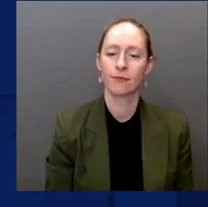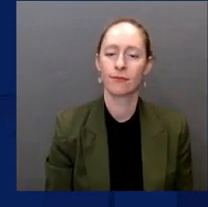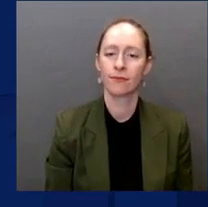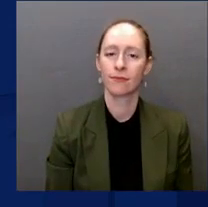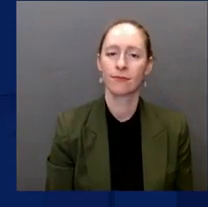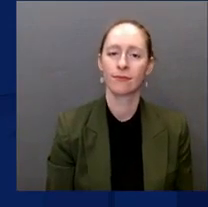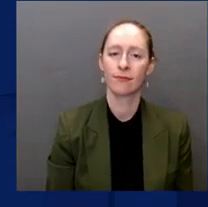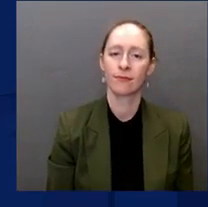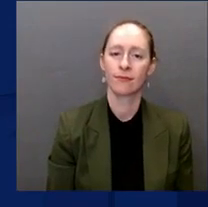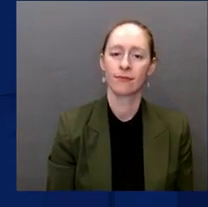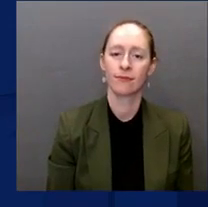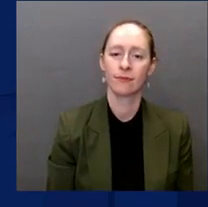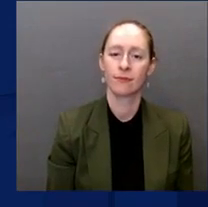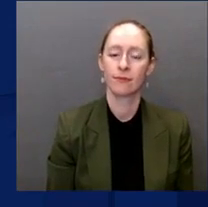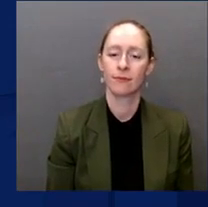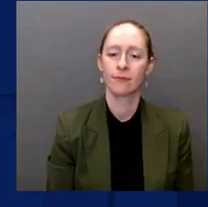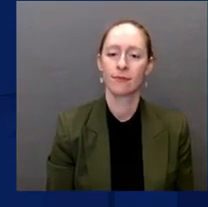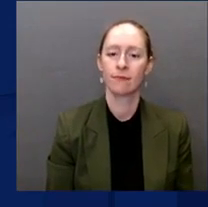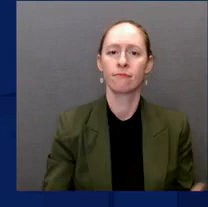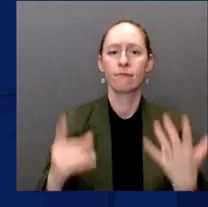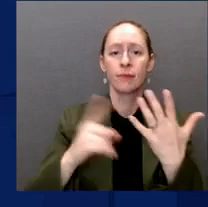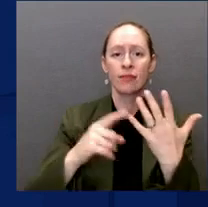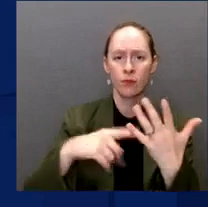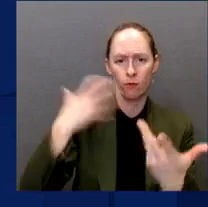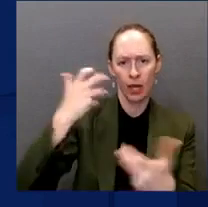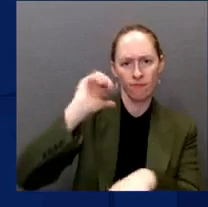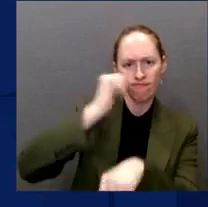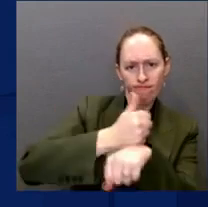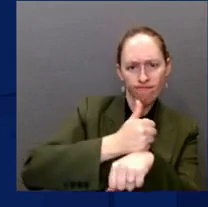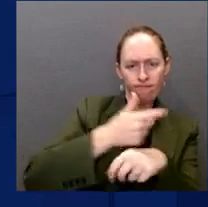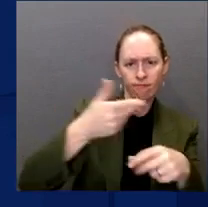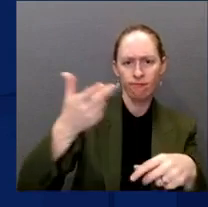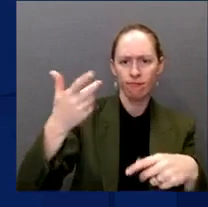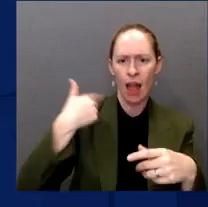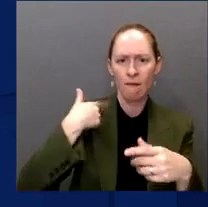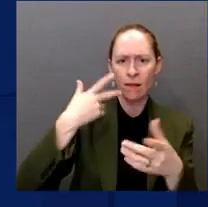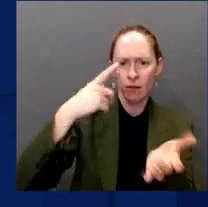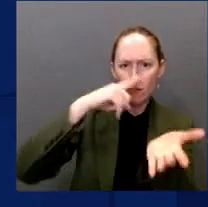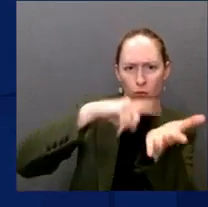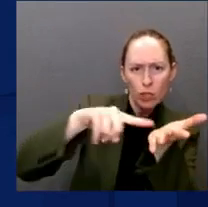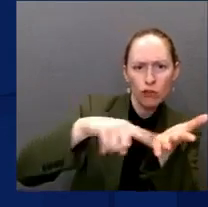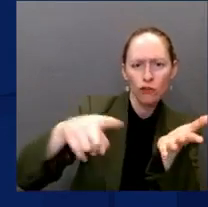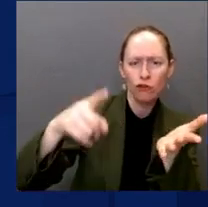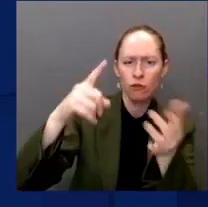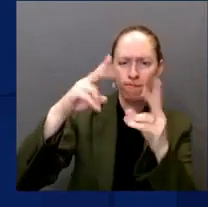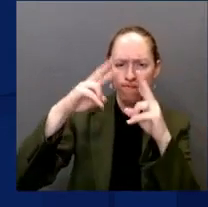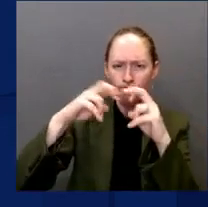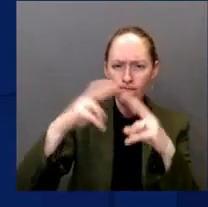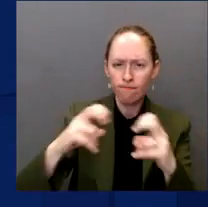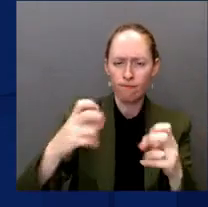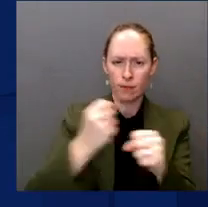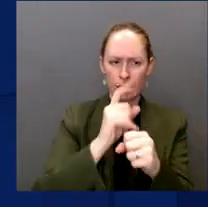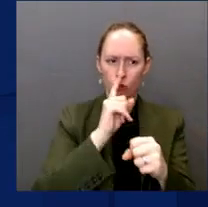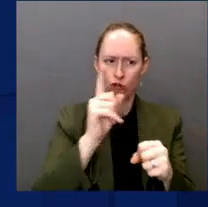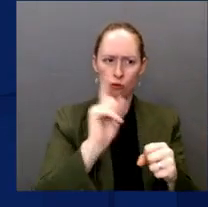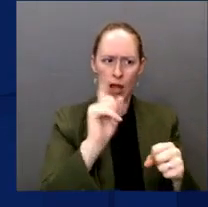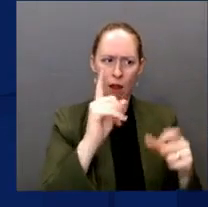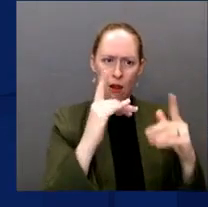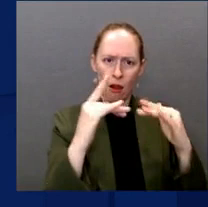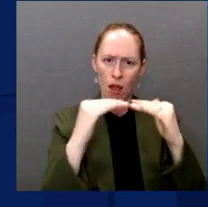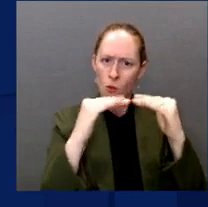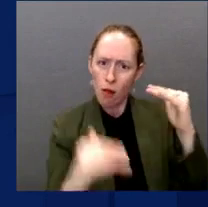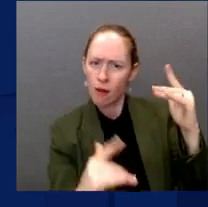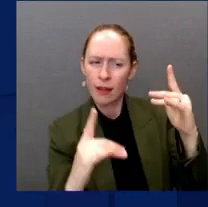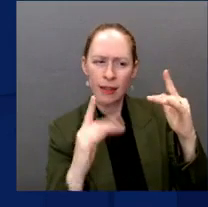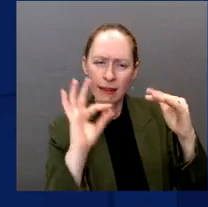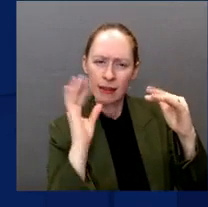access, and disparities. Now, under the Biden-Harris administration, USDA is proud to have already taken significant steps towards promoting food